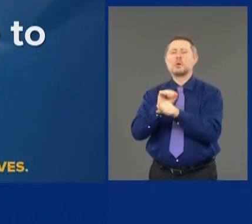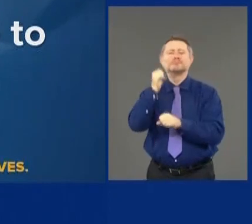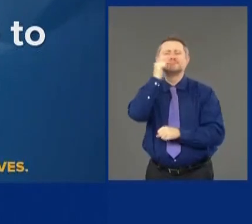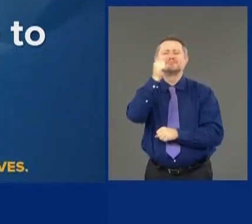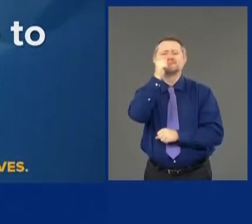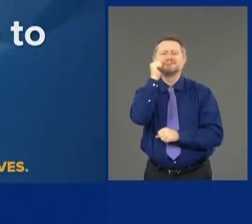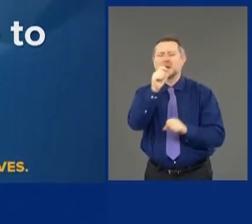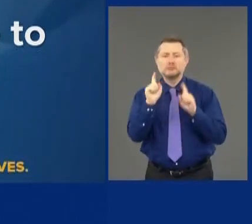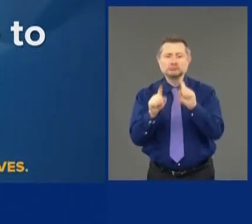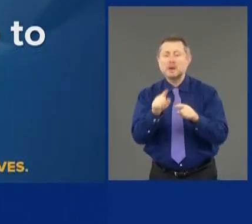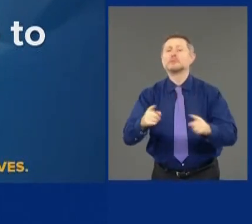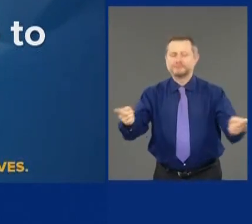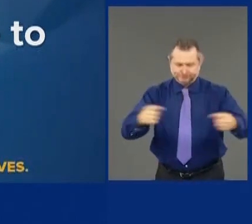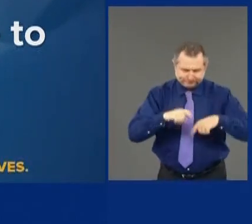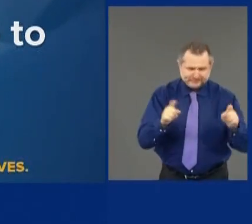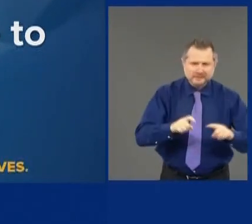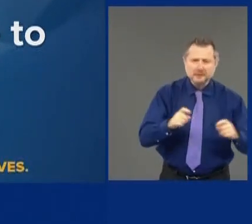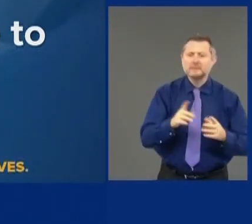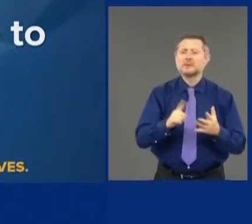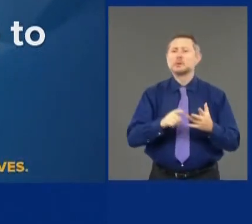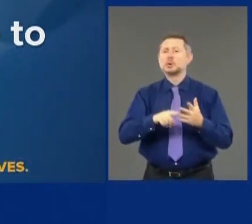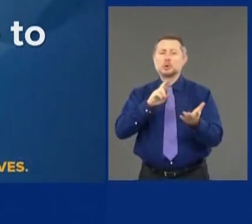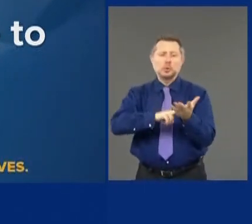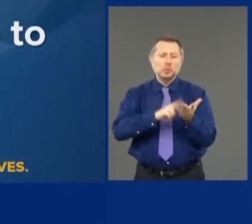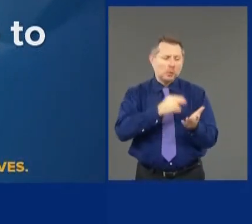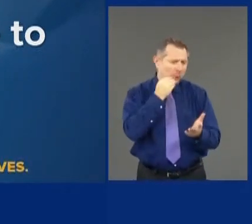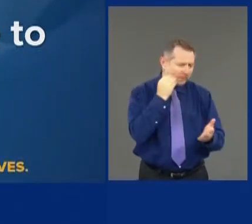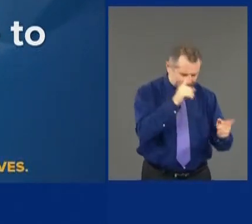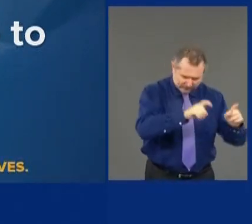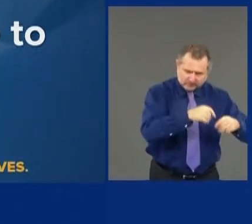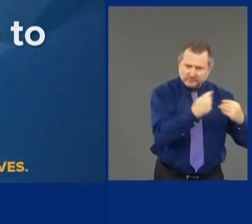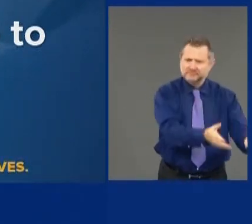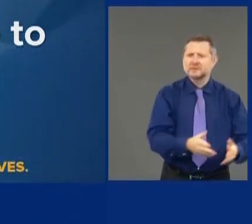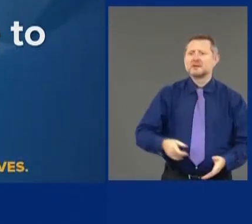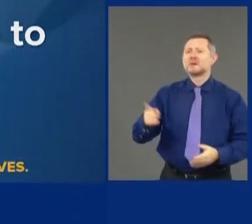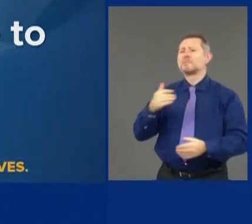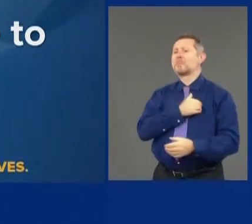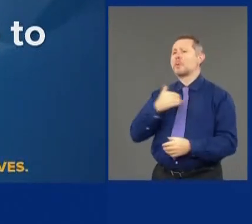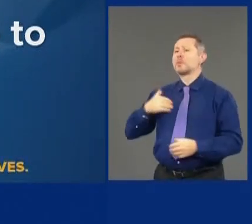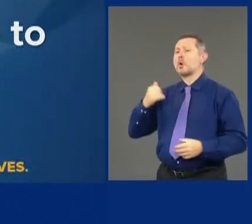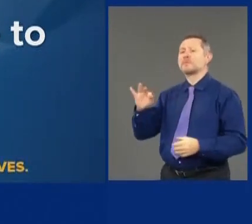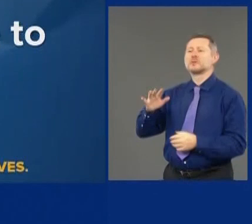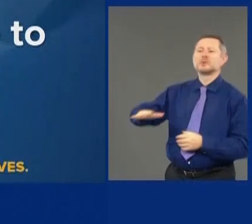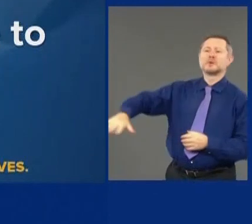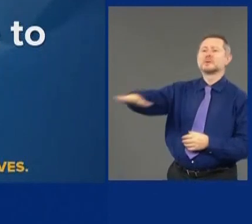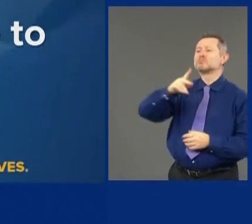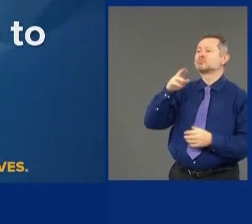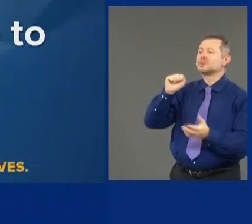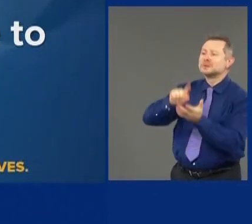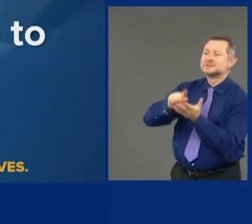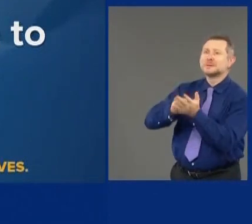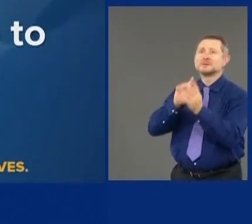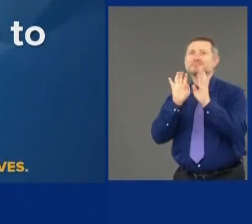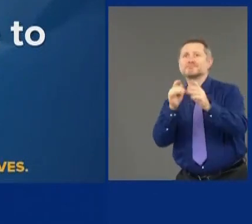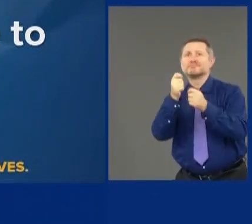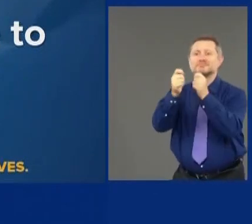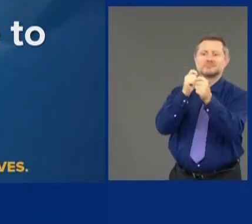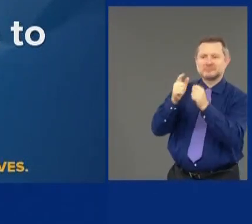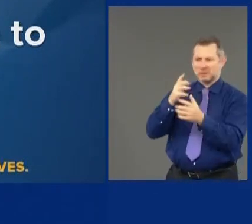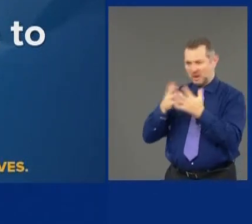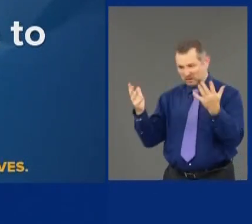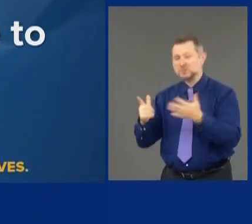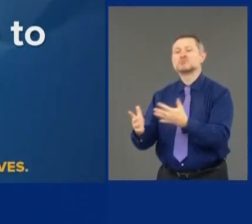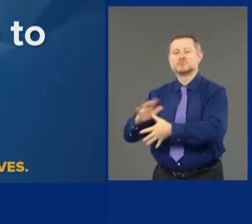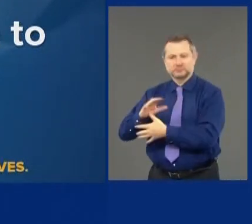prioritized it. We never put members of the press on that priority list. Nothing personal. We are now